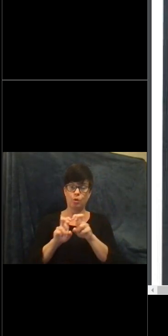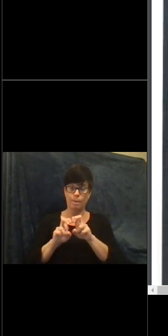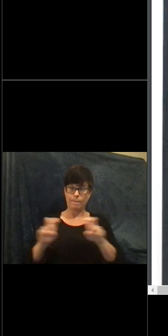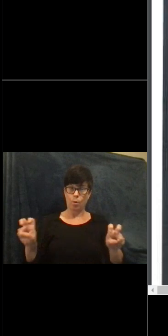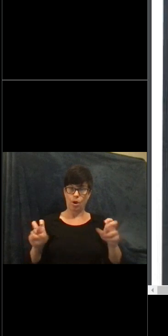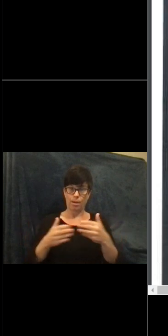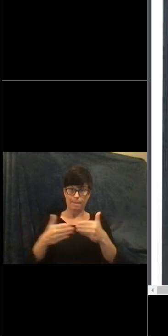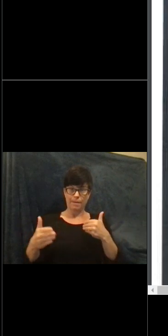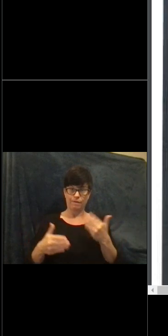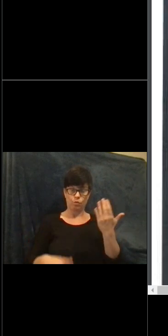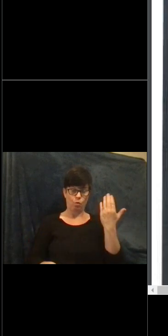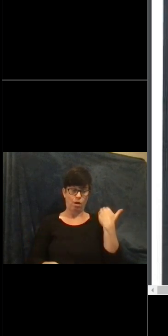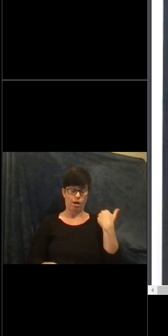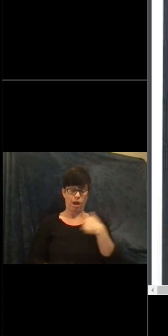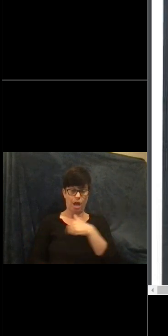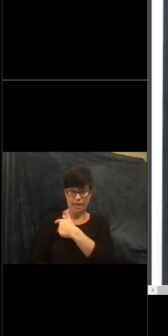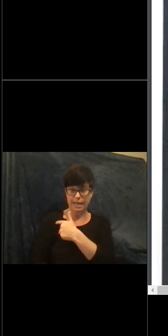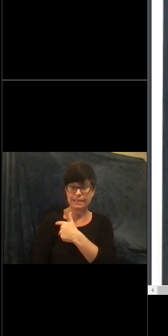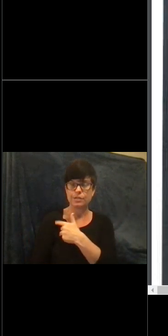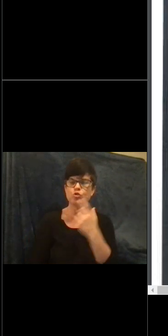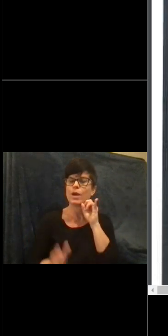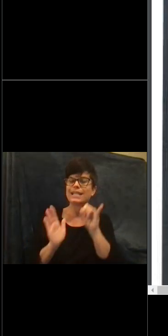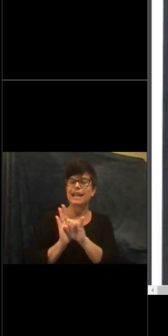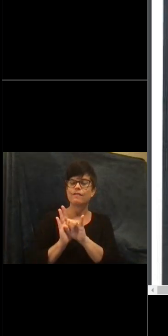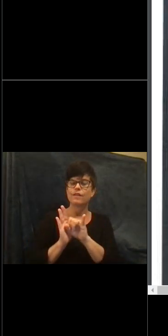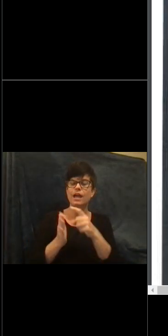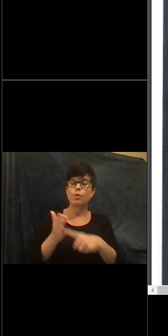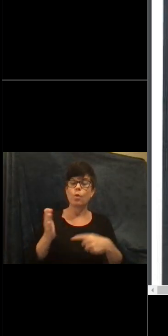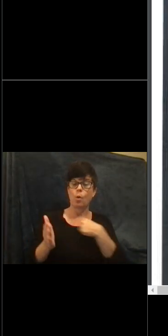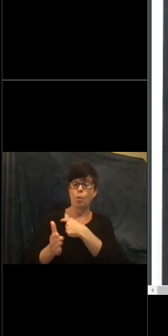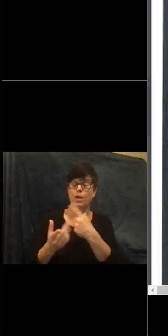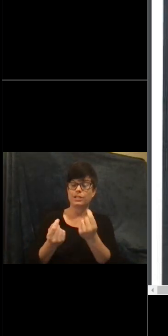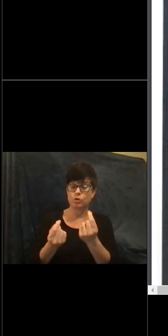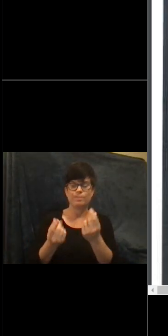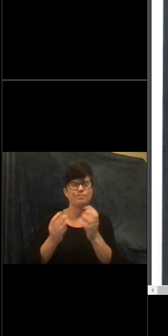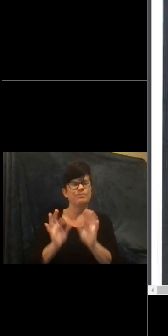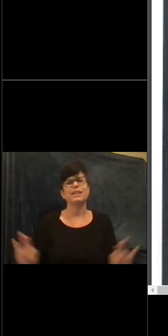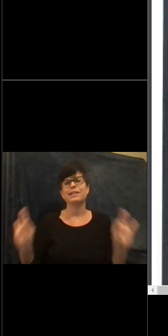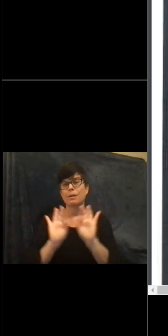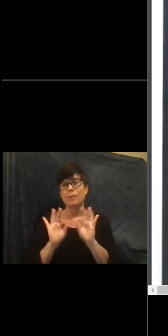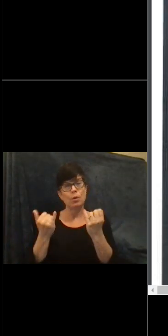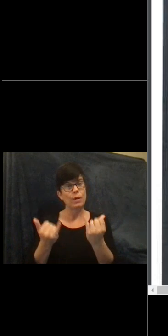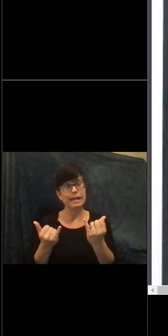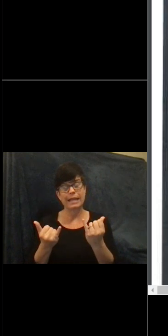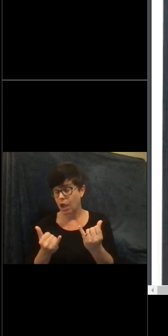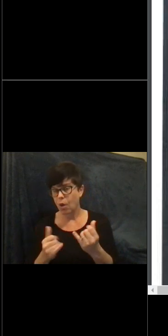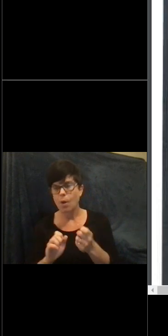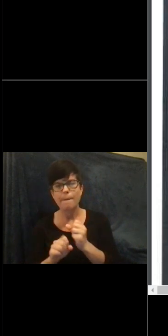this is crucial and important to either make some type of amendment, some type of